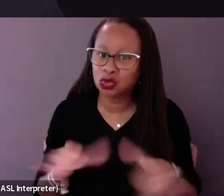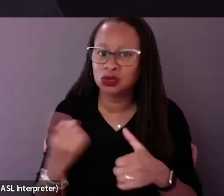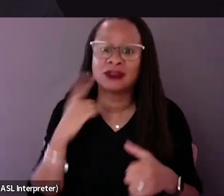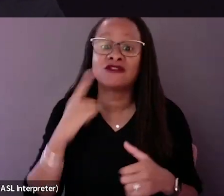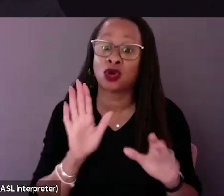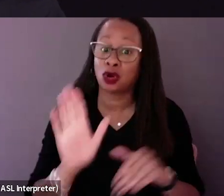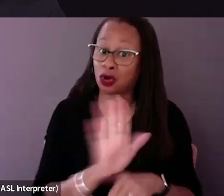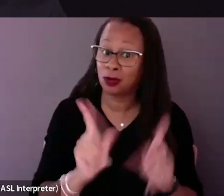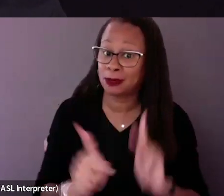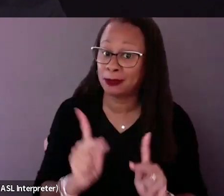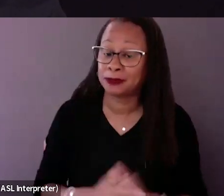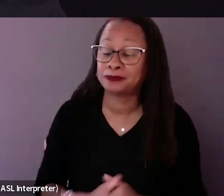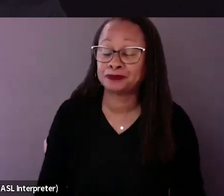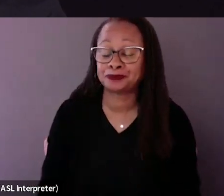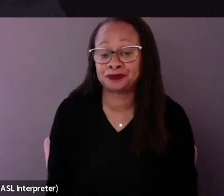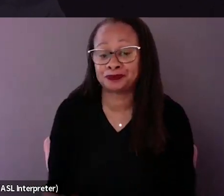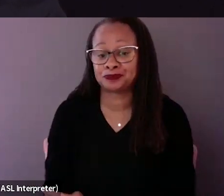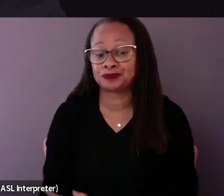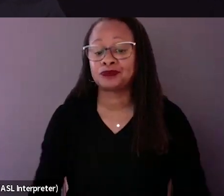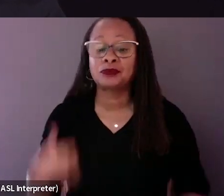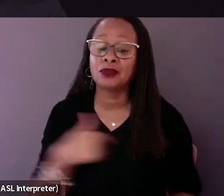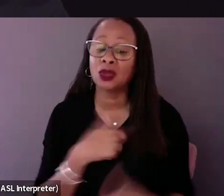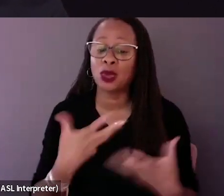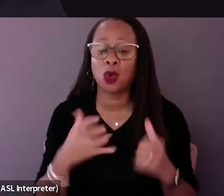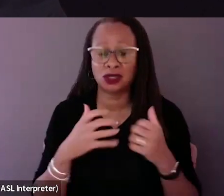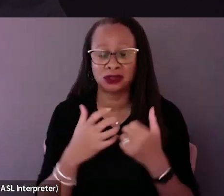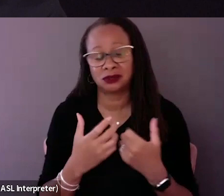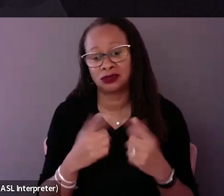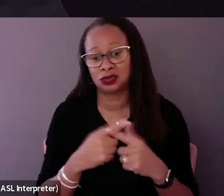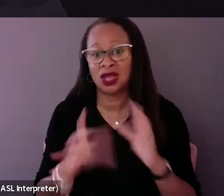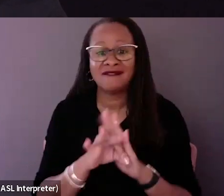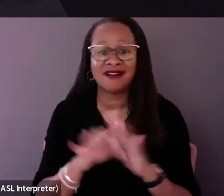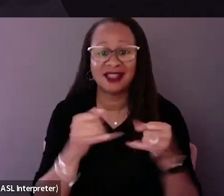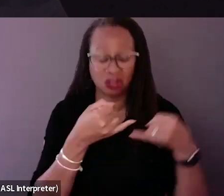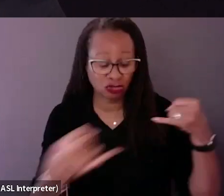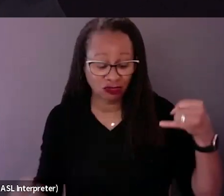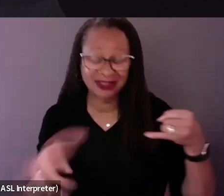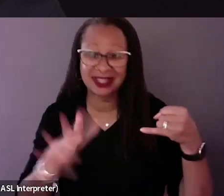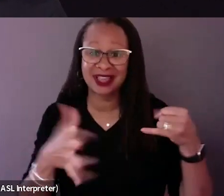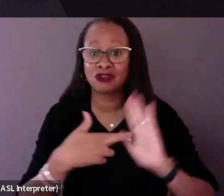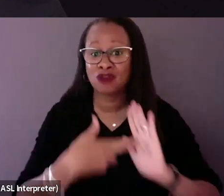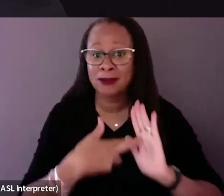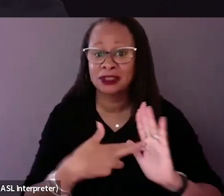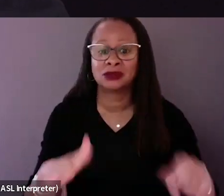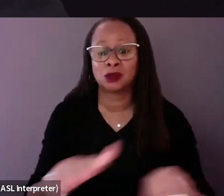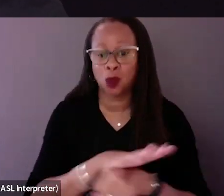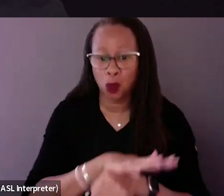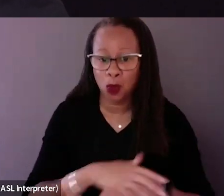people. And so we wanted to find the threads that kind of represented the